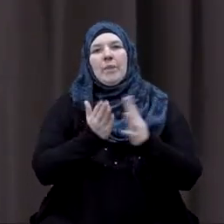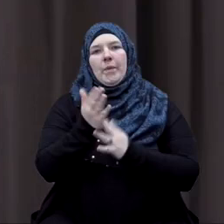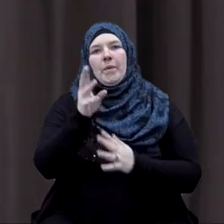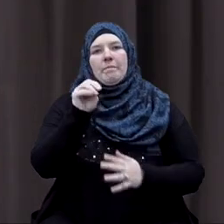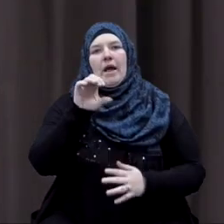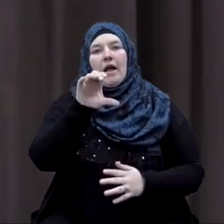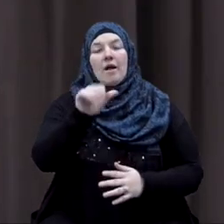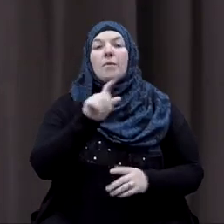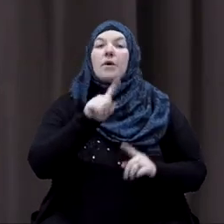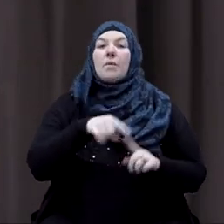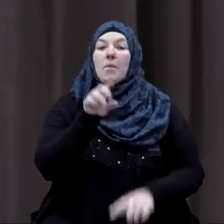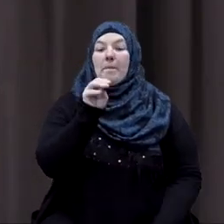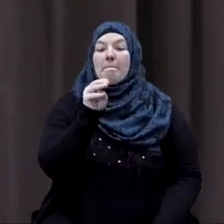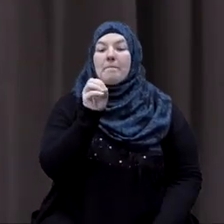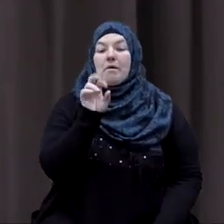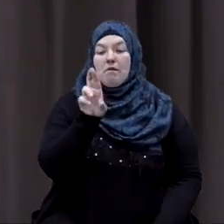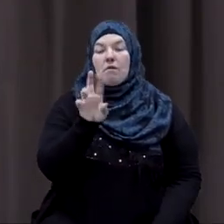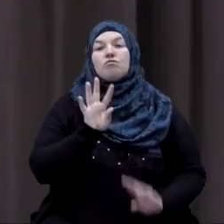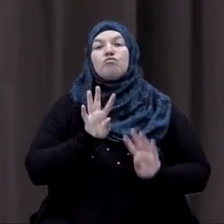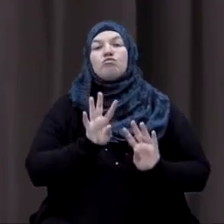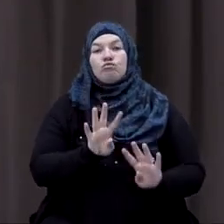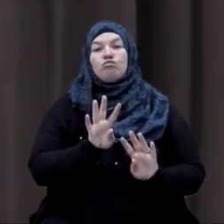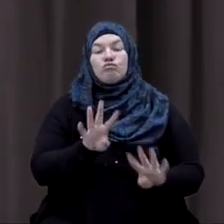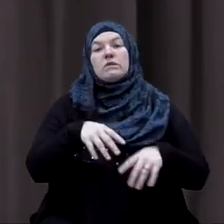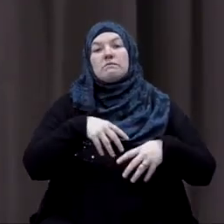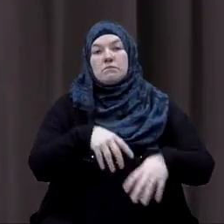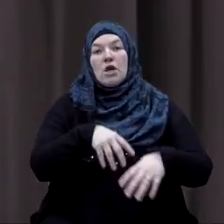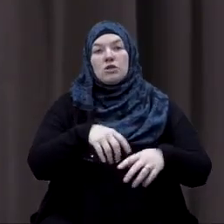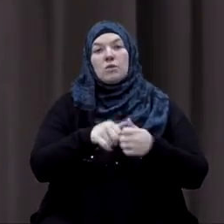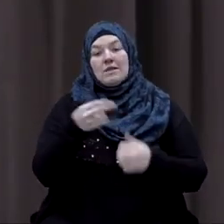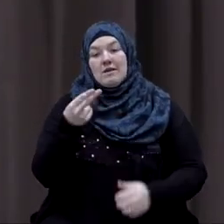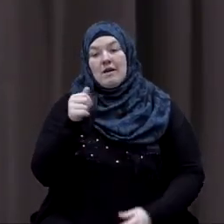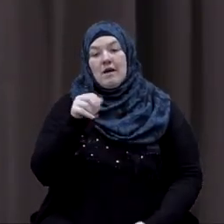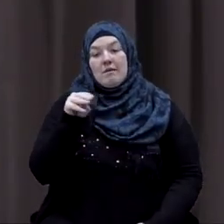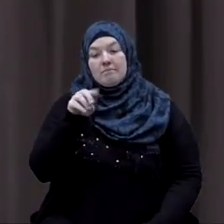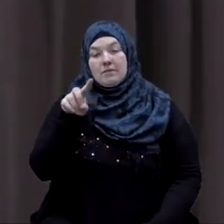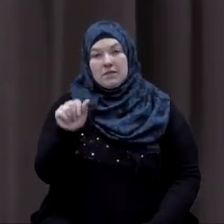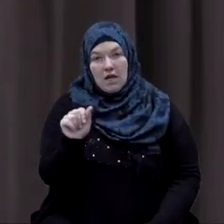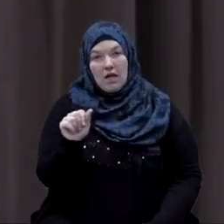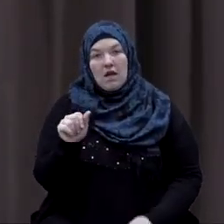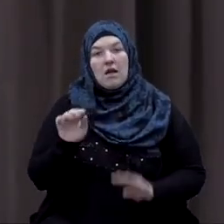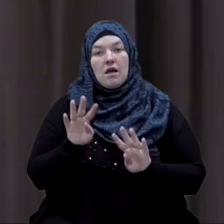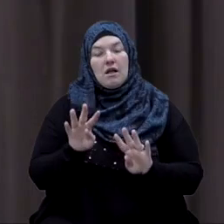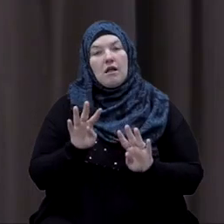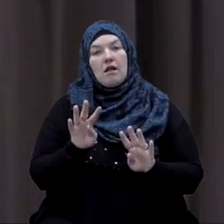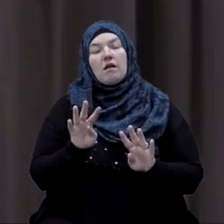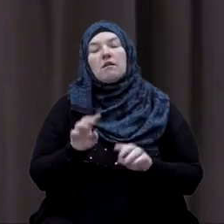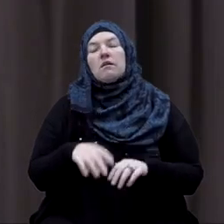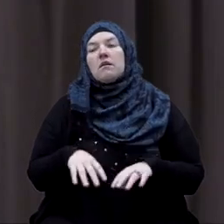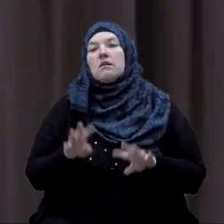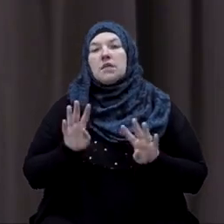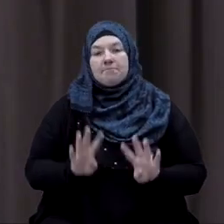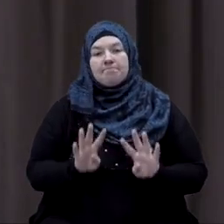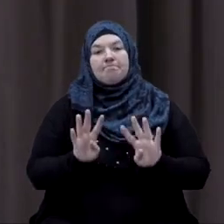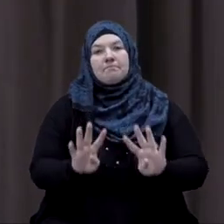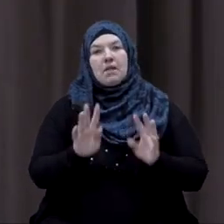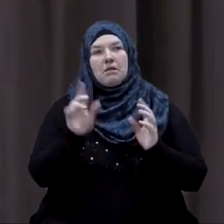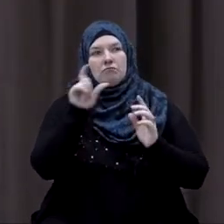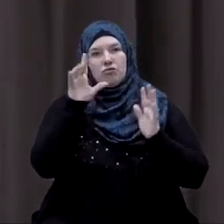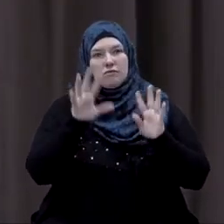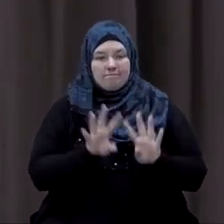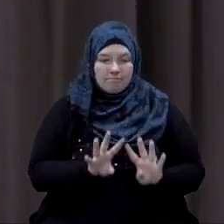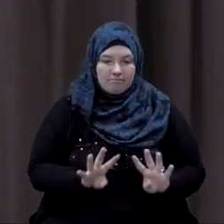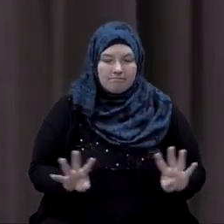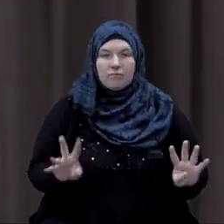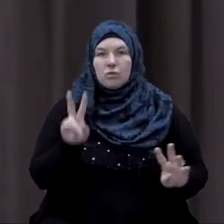And when Umar ibn al-Khattab was marching with Hamza radiallahu anhu arda, the cousin of the Prophet, and the Muslims lined